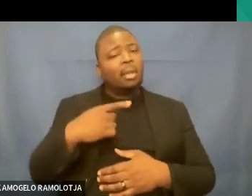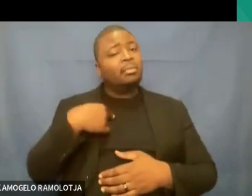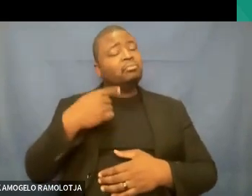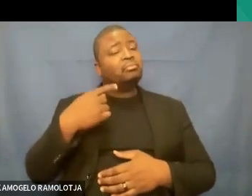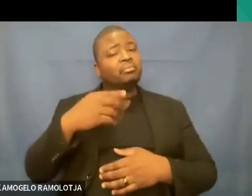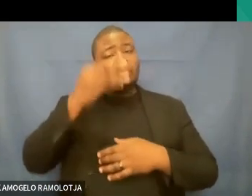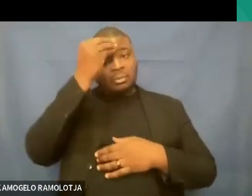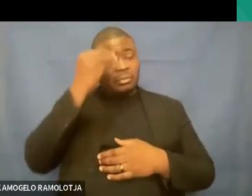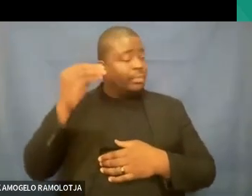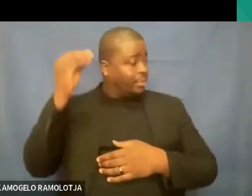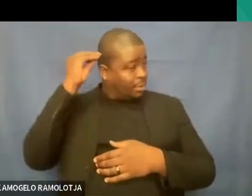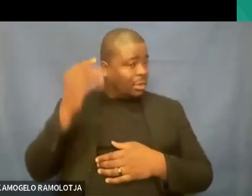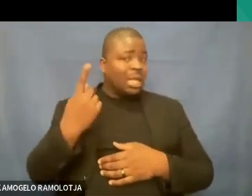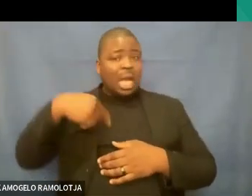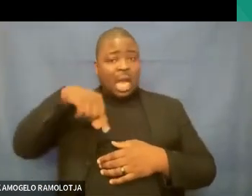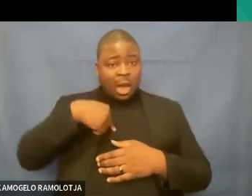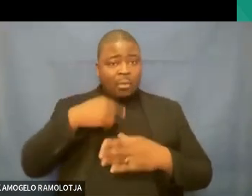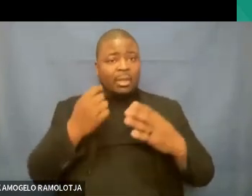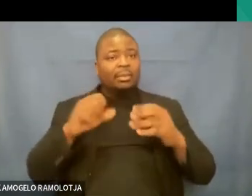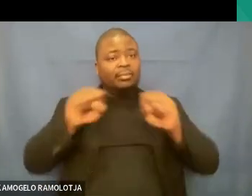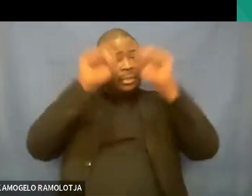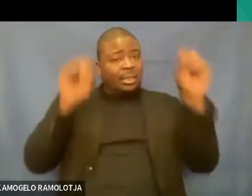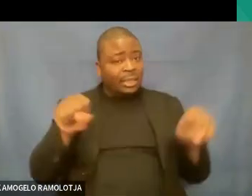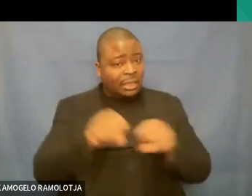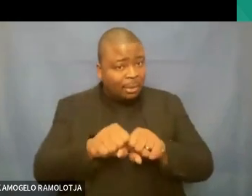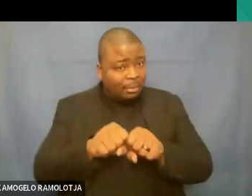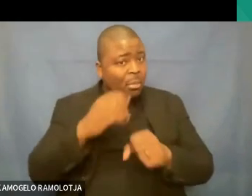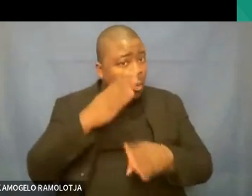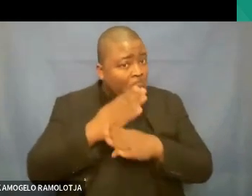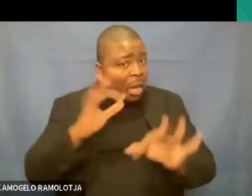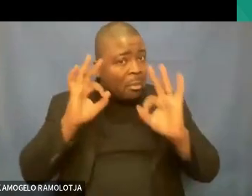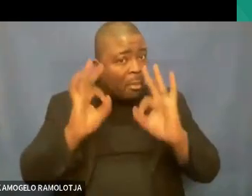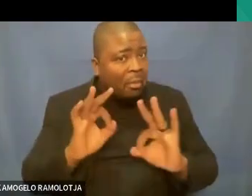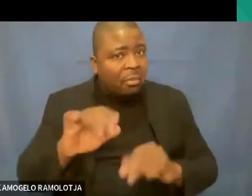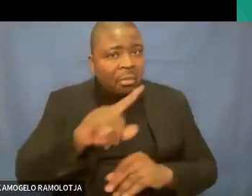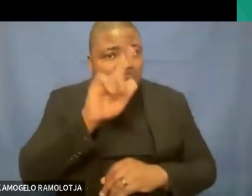truly responsive? If we can please move to the next slide.